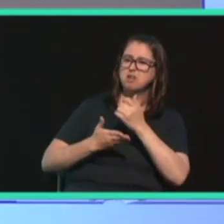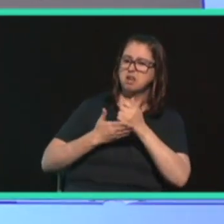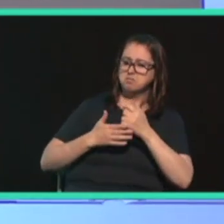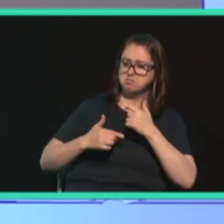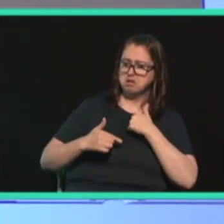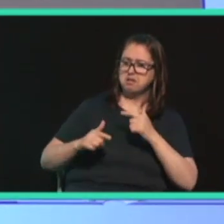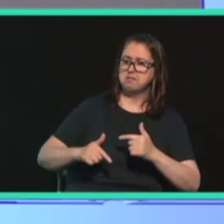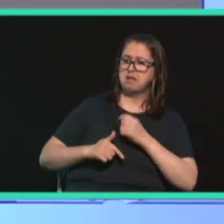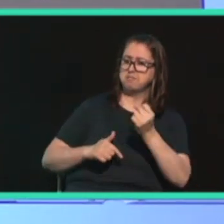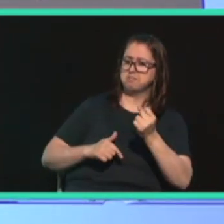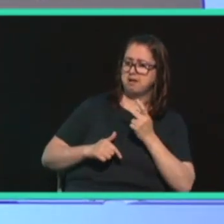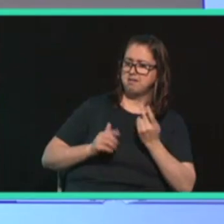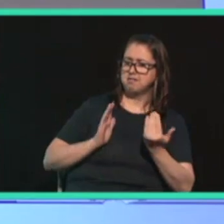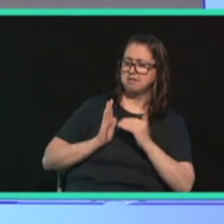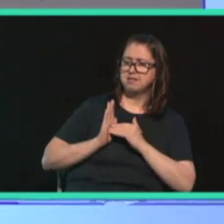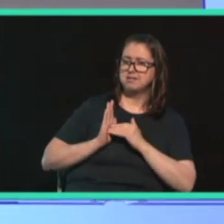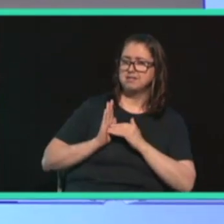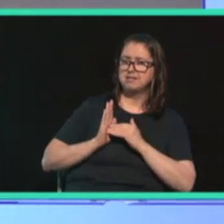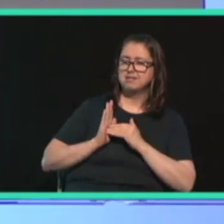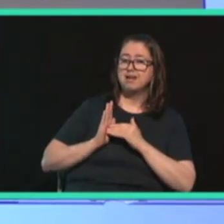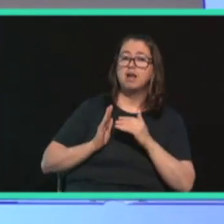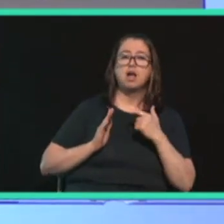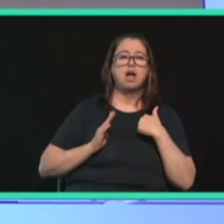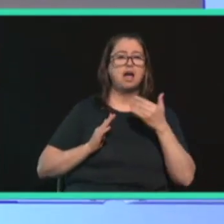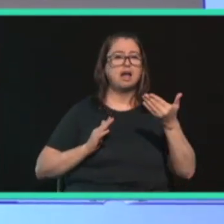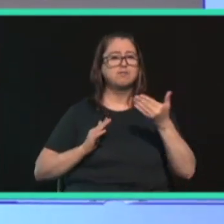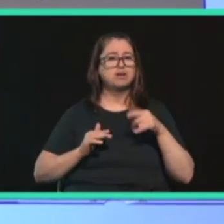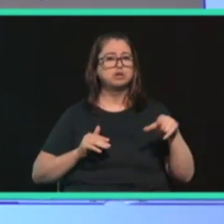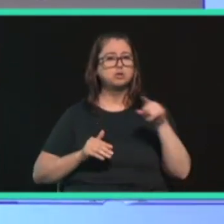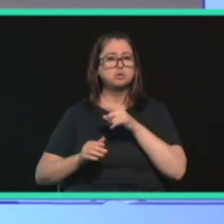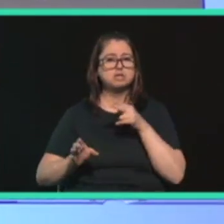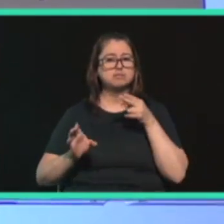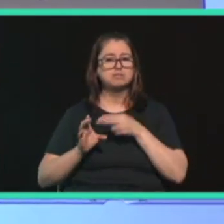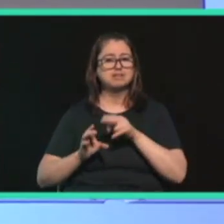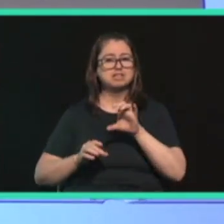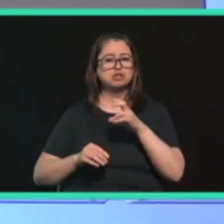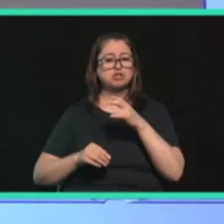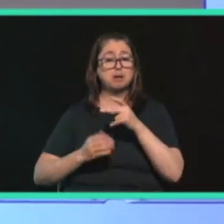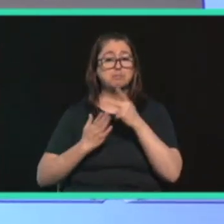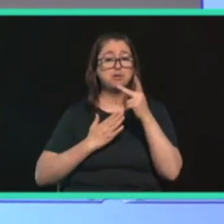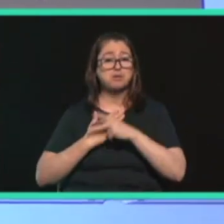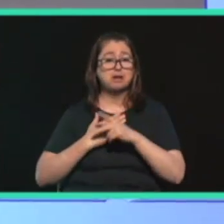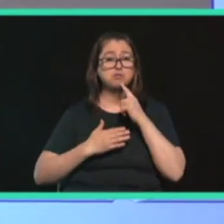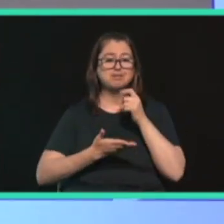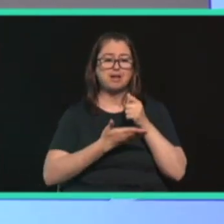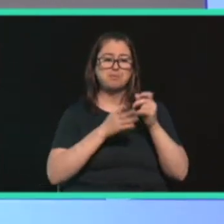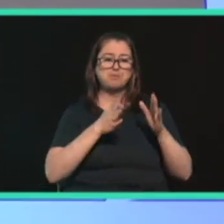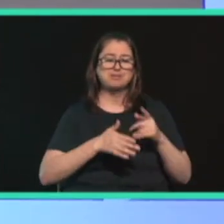again"? I invite you to join the CHIP movement and hear those words. Thank you.